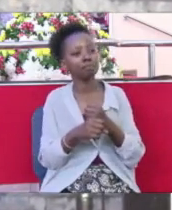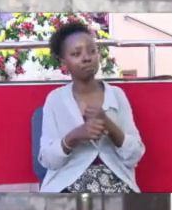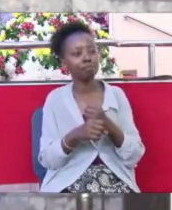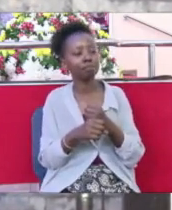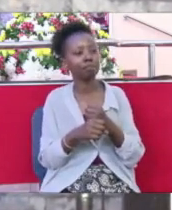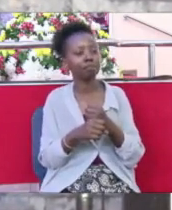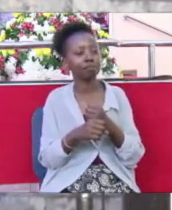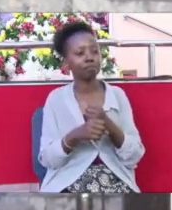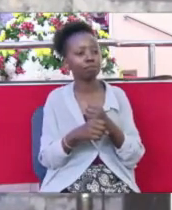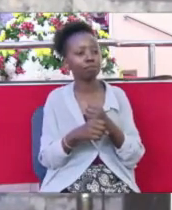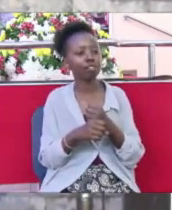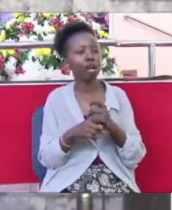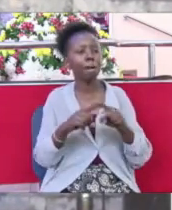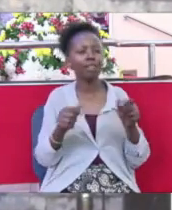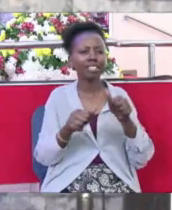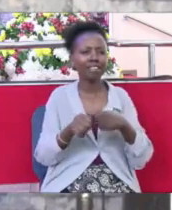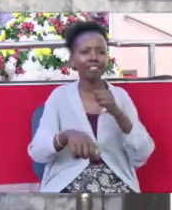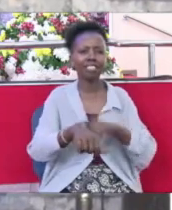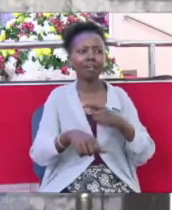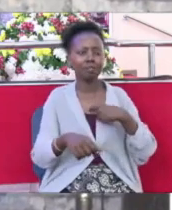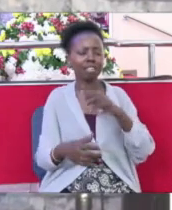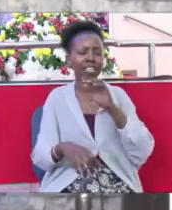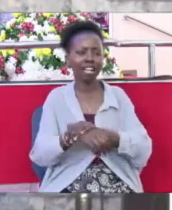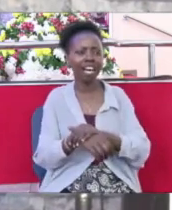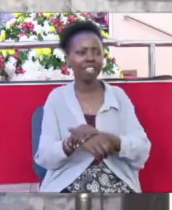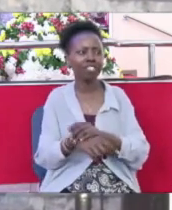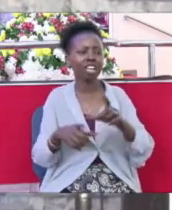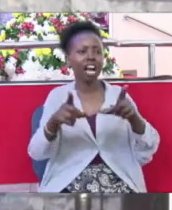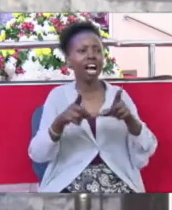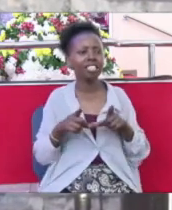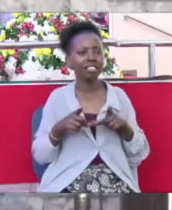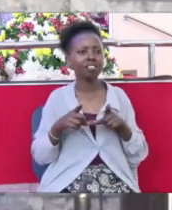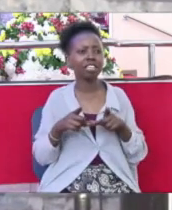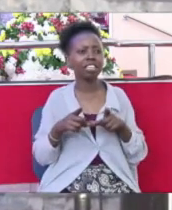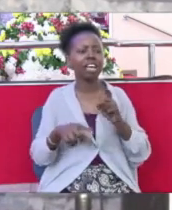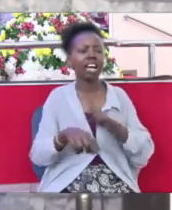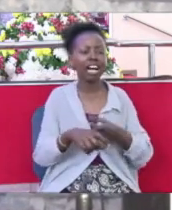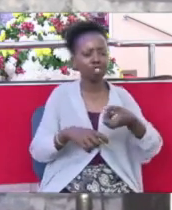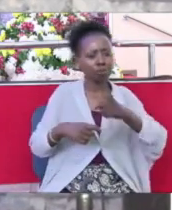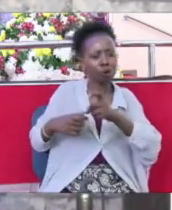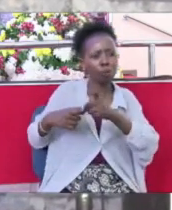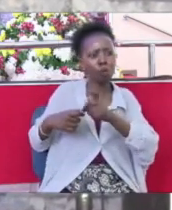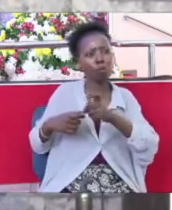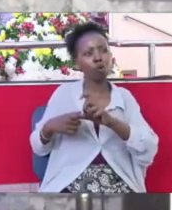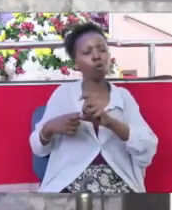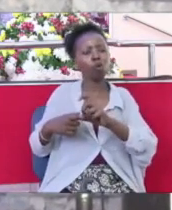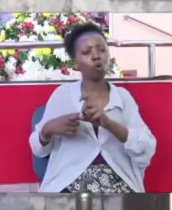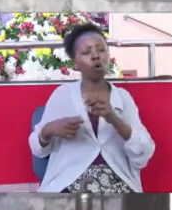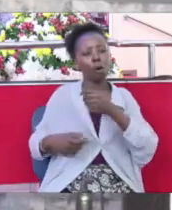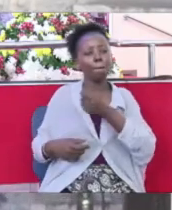kwa miaka miwili. But every time I could be given increment, but I was not given a promotion. Kila wakati ningepewa zawadi lakini